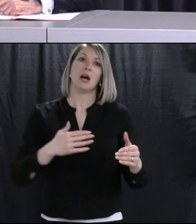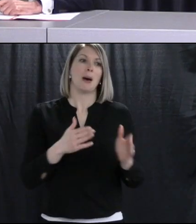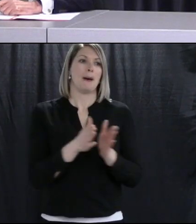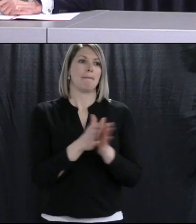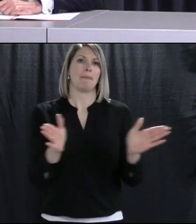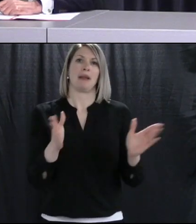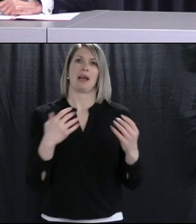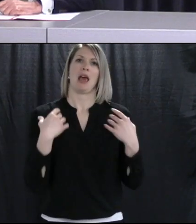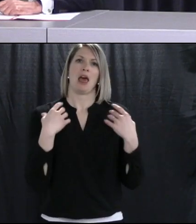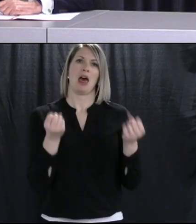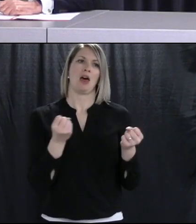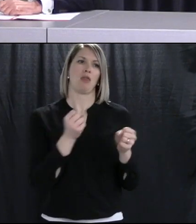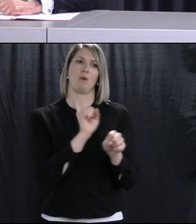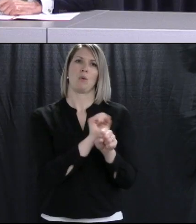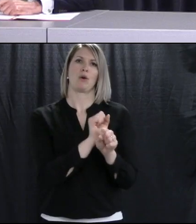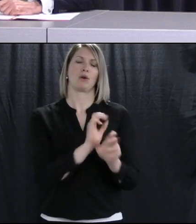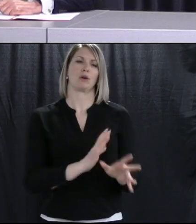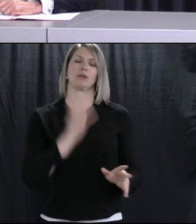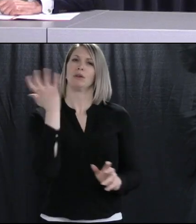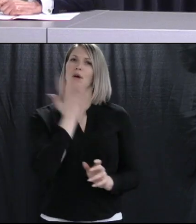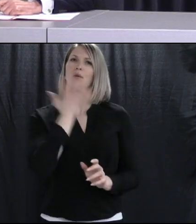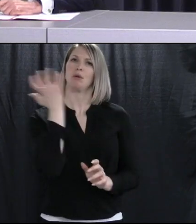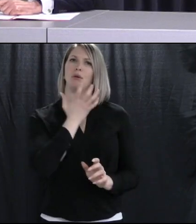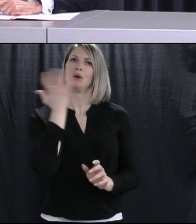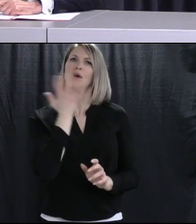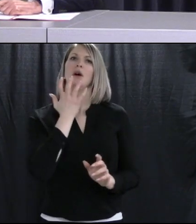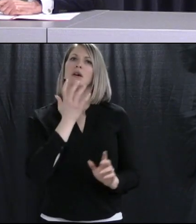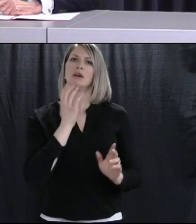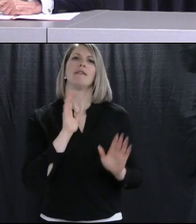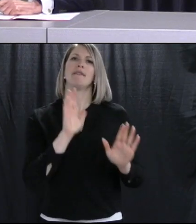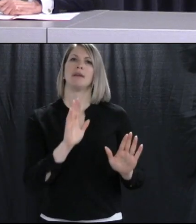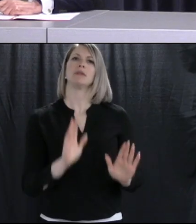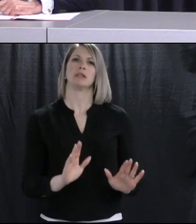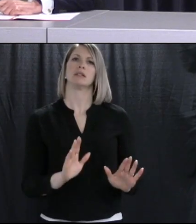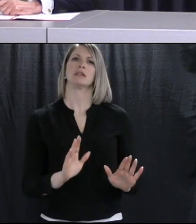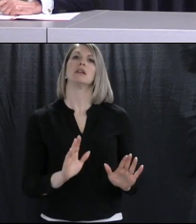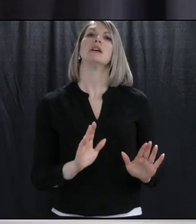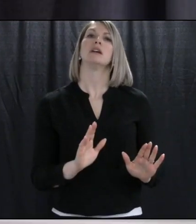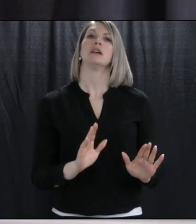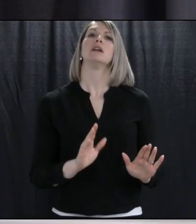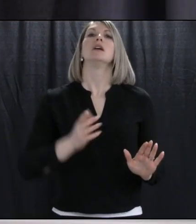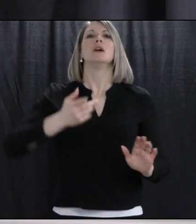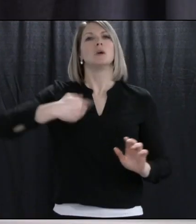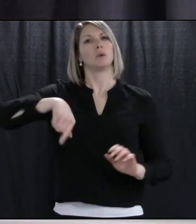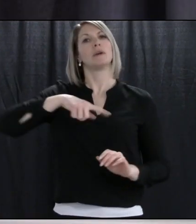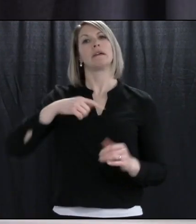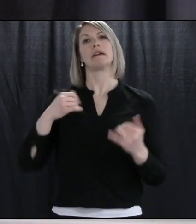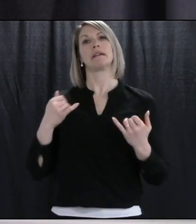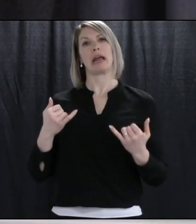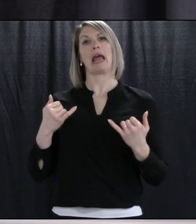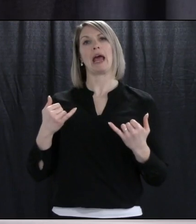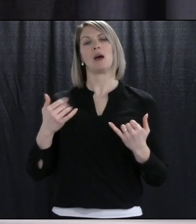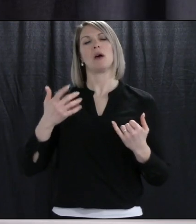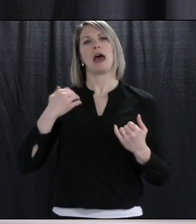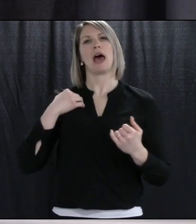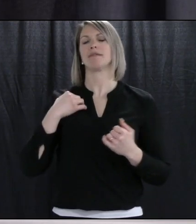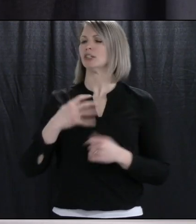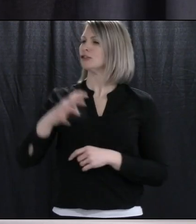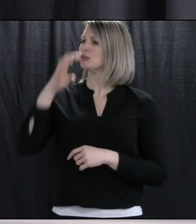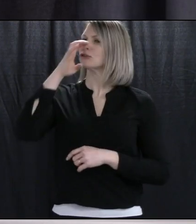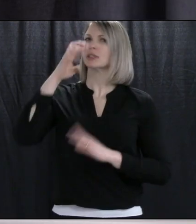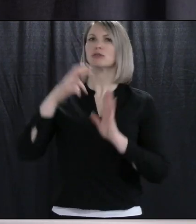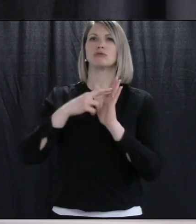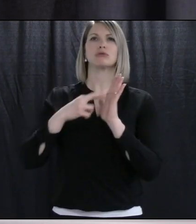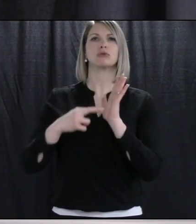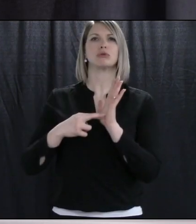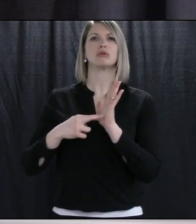health officials in the province. We have now in place some of the most cautious restrictions and moves